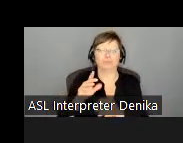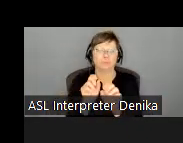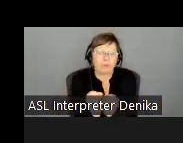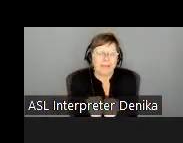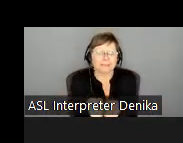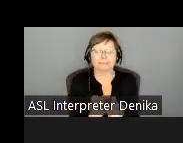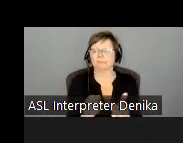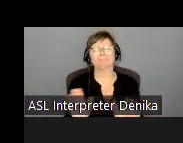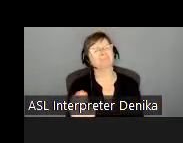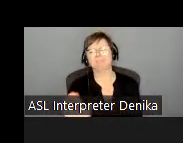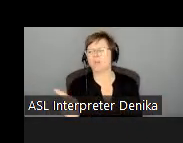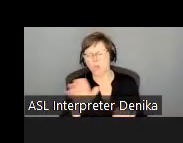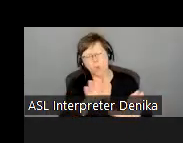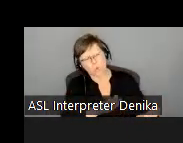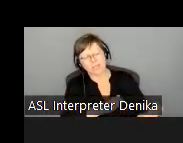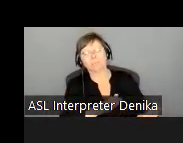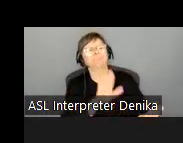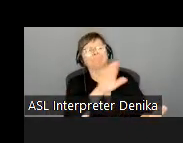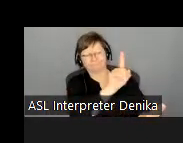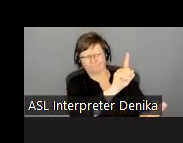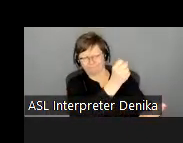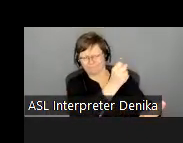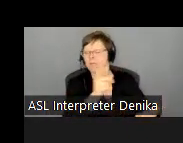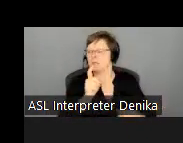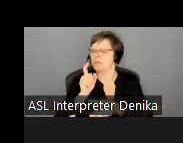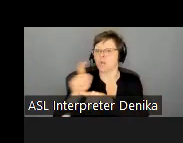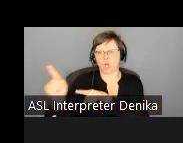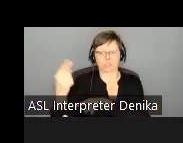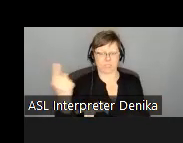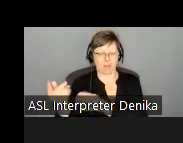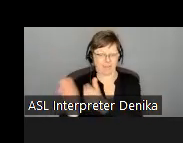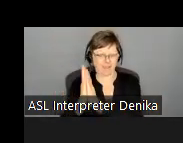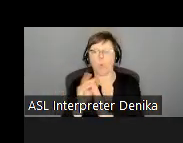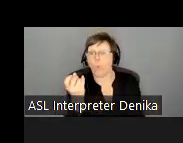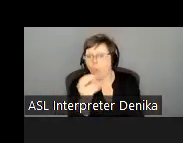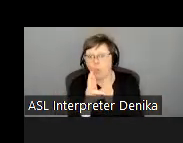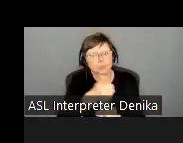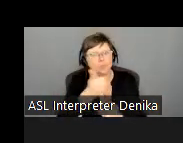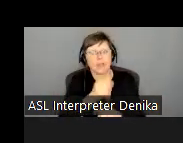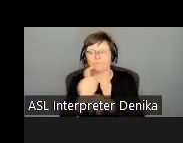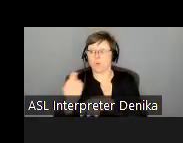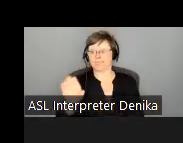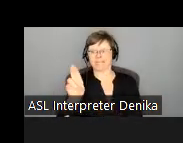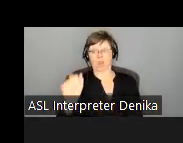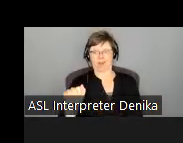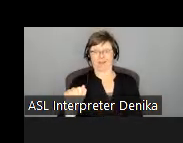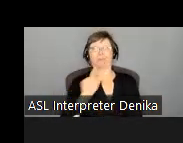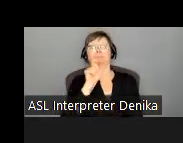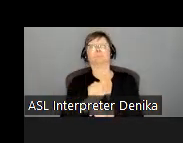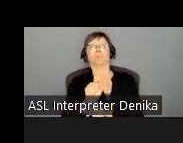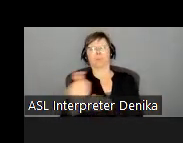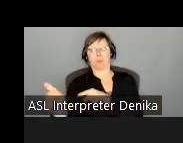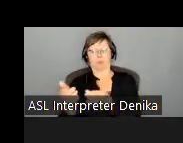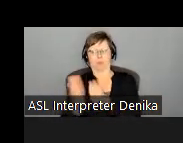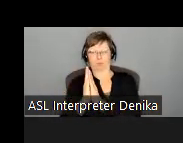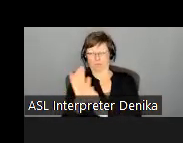slow down, talk to somebody about it, and you can always call the Canada Revenue Agency on your own, find that number on your own. Another thing